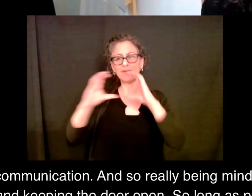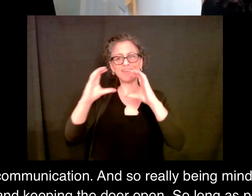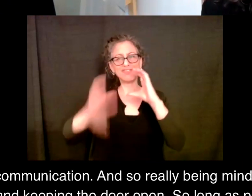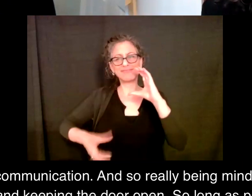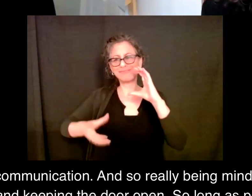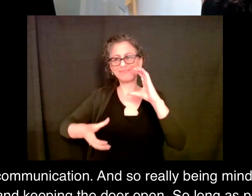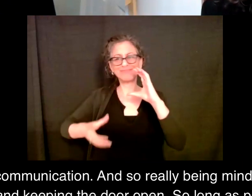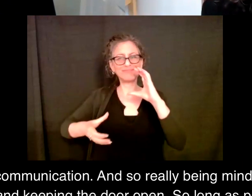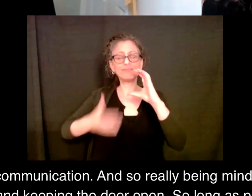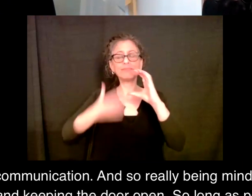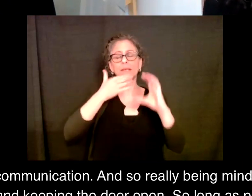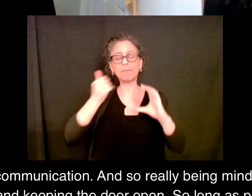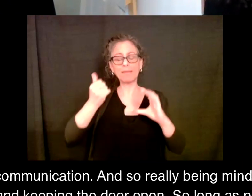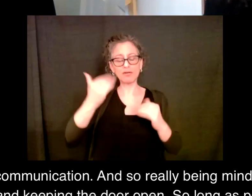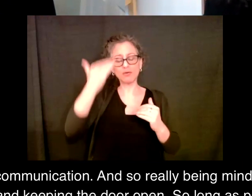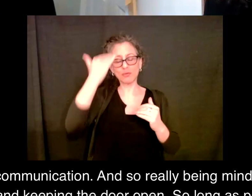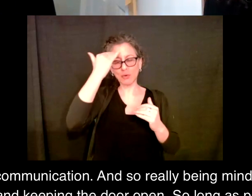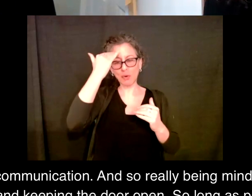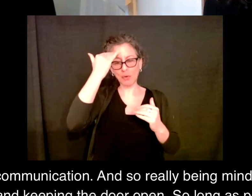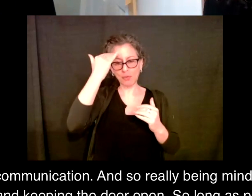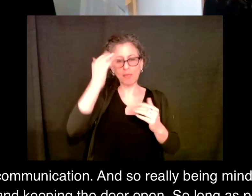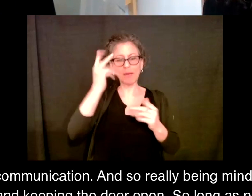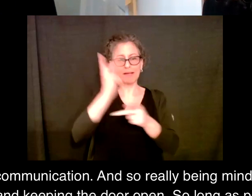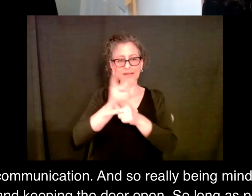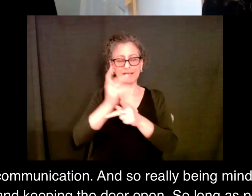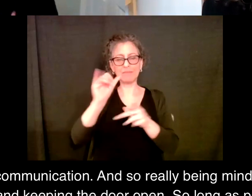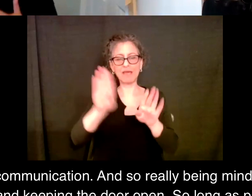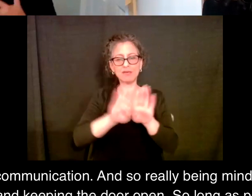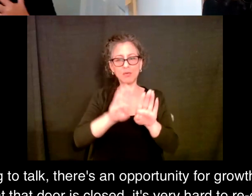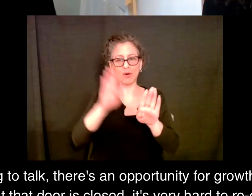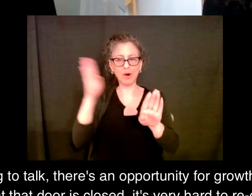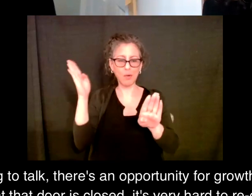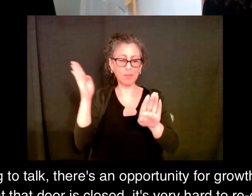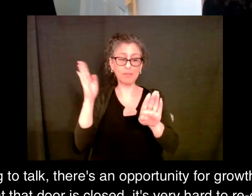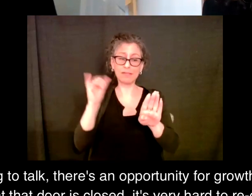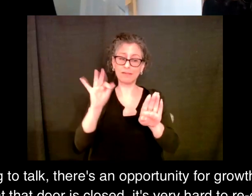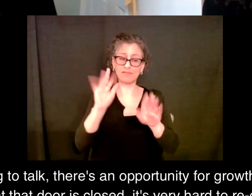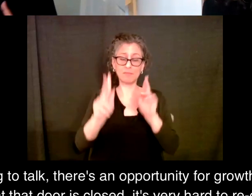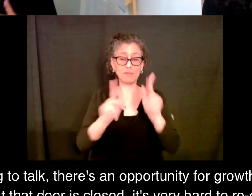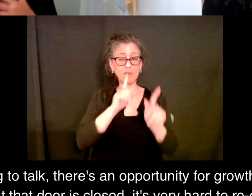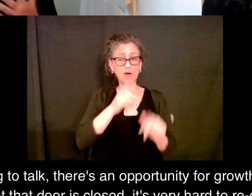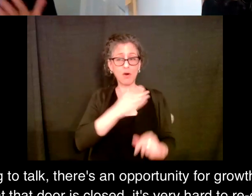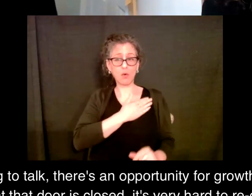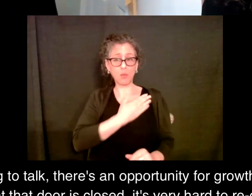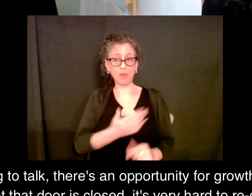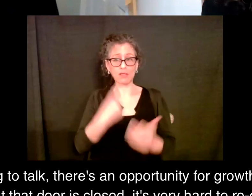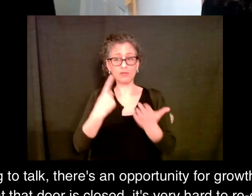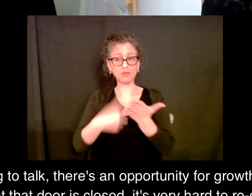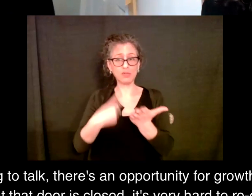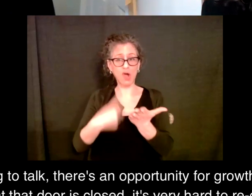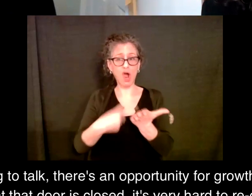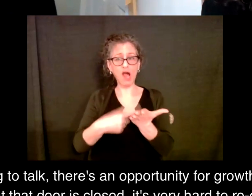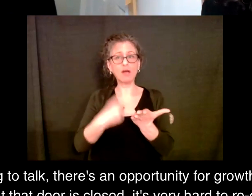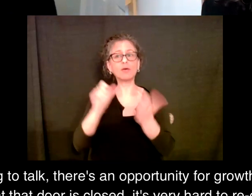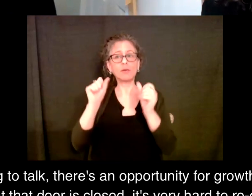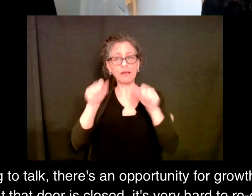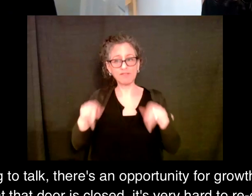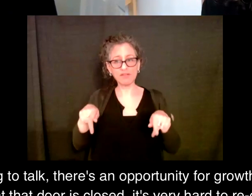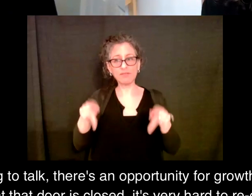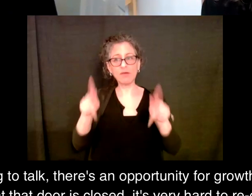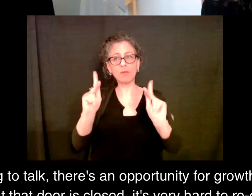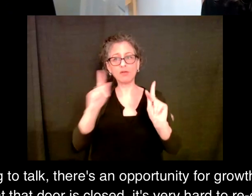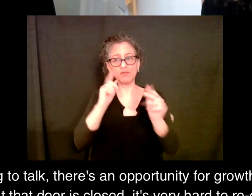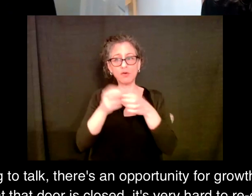And so really being mindful of that and keeping the door open. So long as people are willing to talk, there's an opportunity for growth. But the moment that